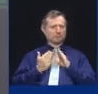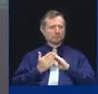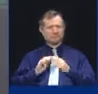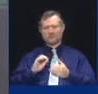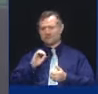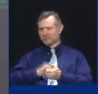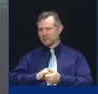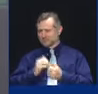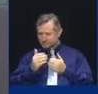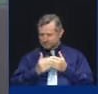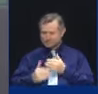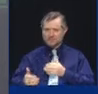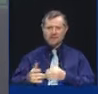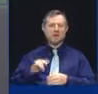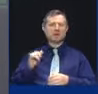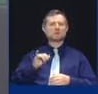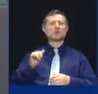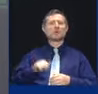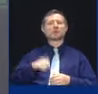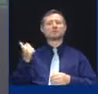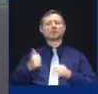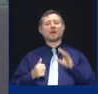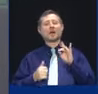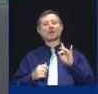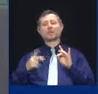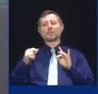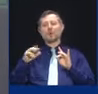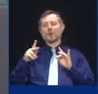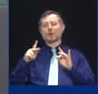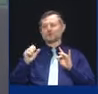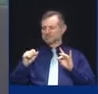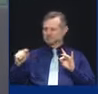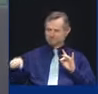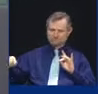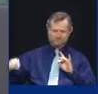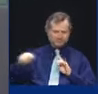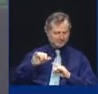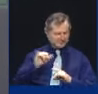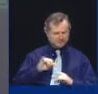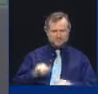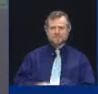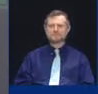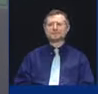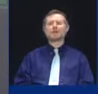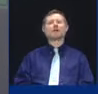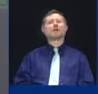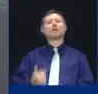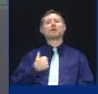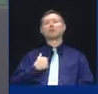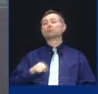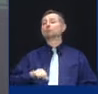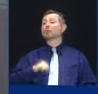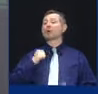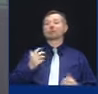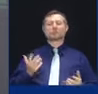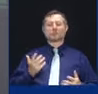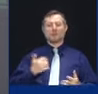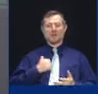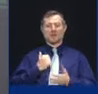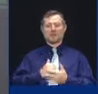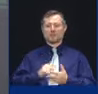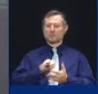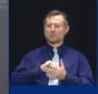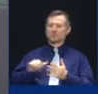Legoland parks have done globally. I'm also proud that we can play a part in the rebirth of New York State's crucial